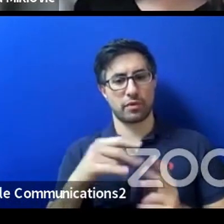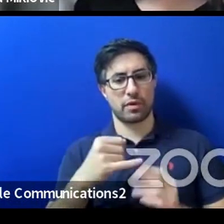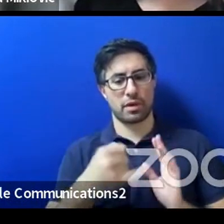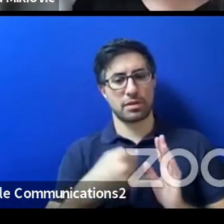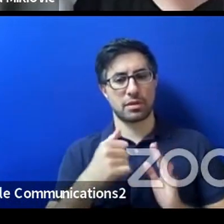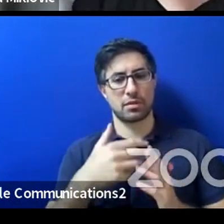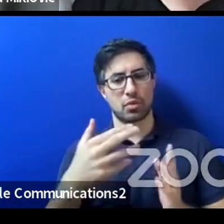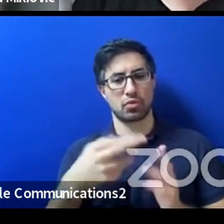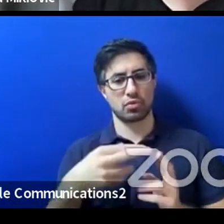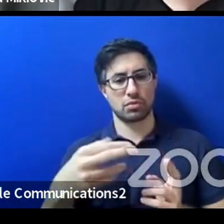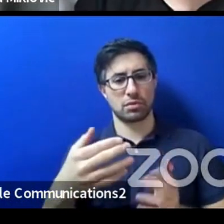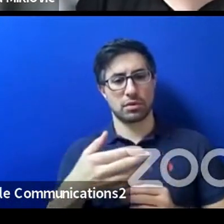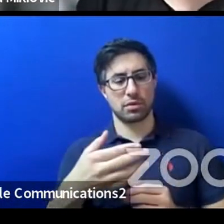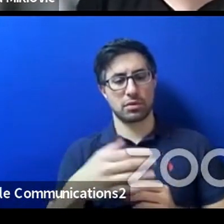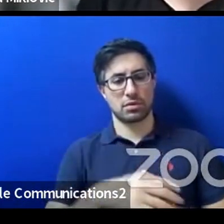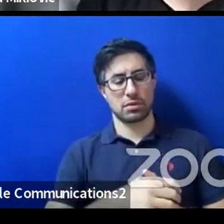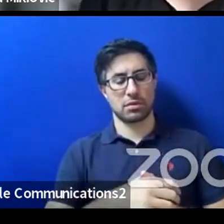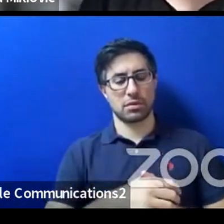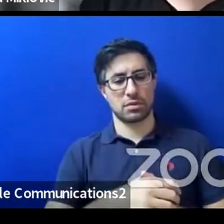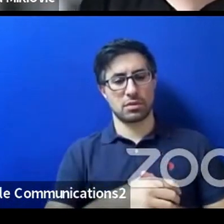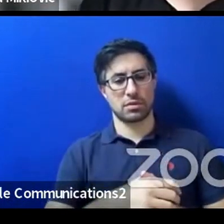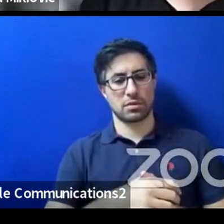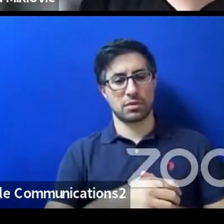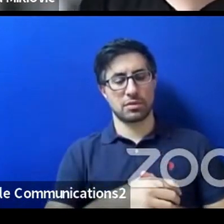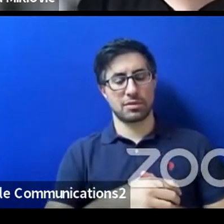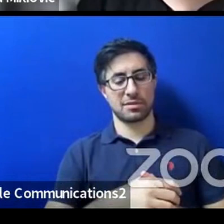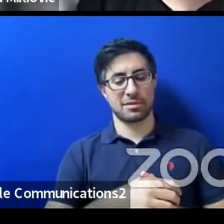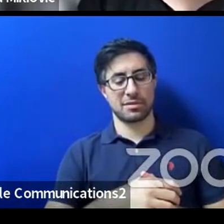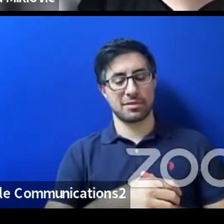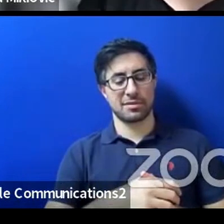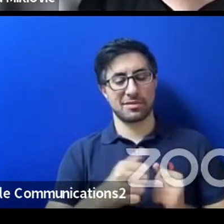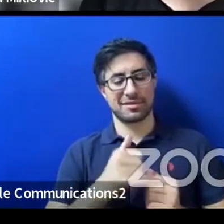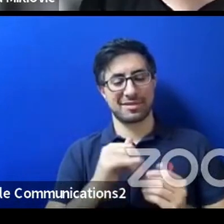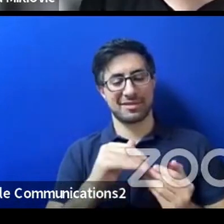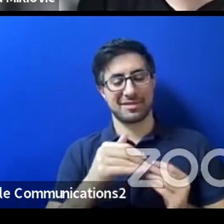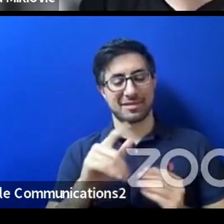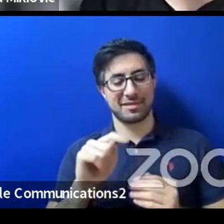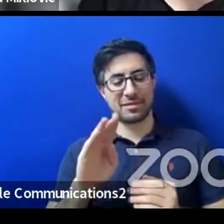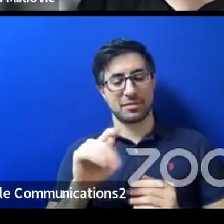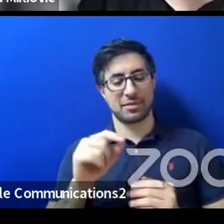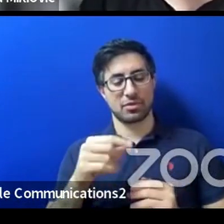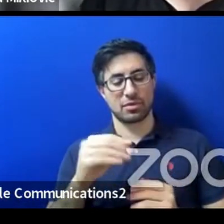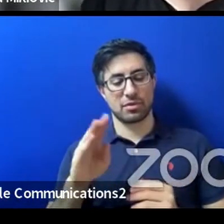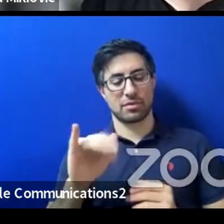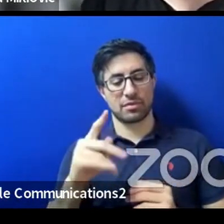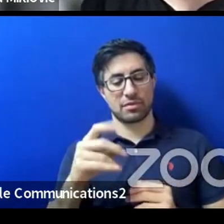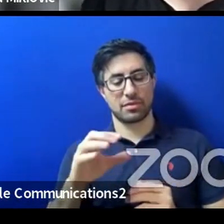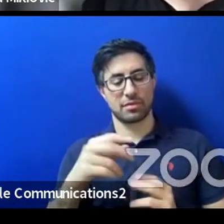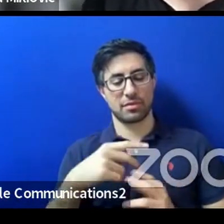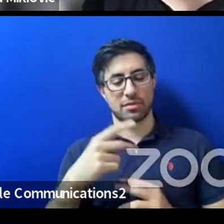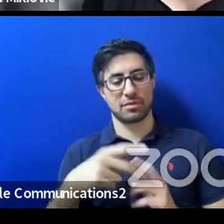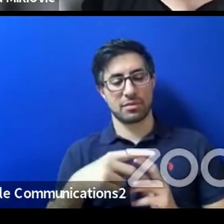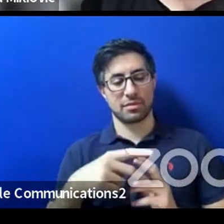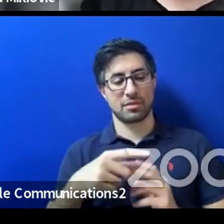that much resources up here. Mostly like downtown has a lot more like LGBTQ and QT BIPOC programming. Scarborough has